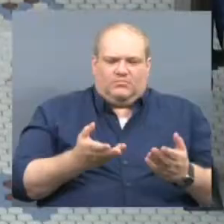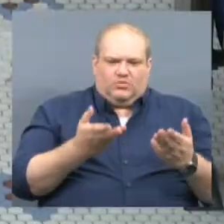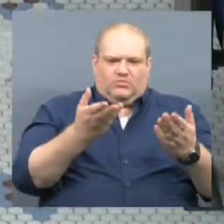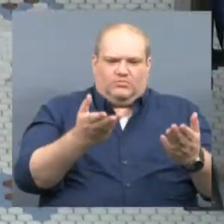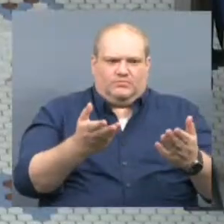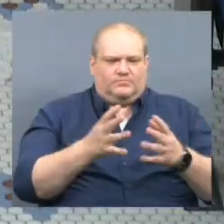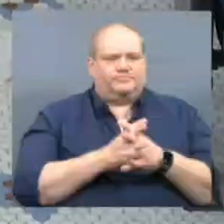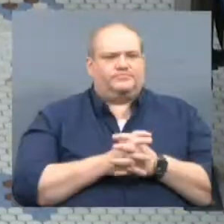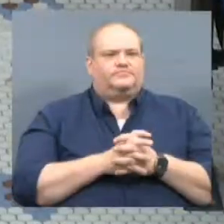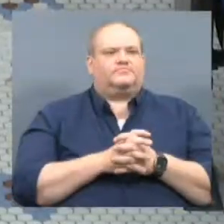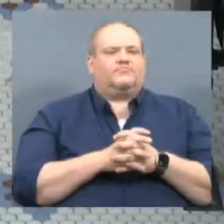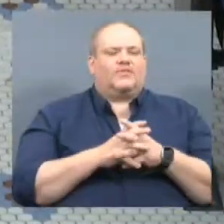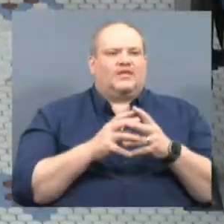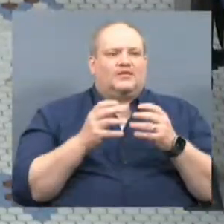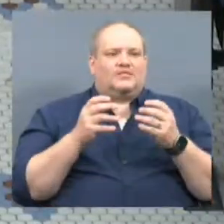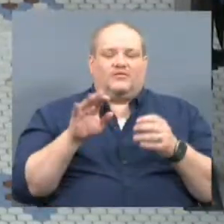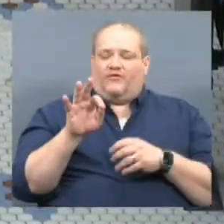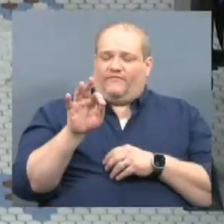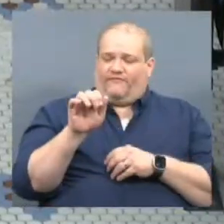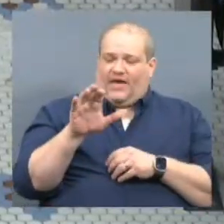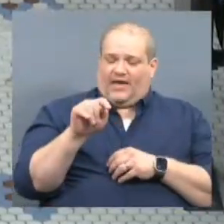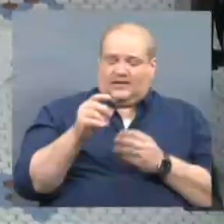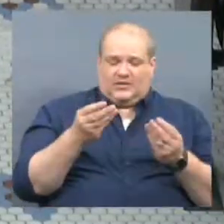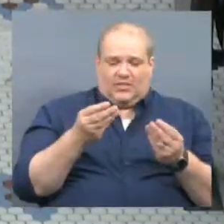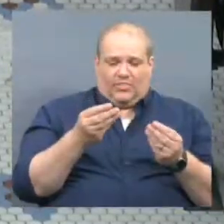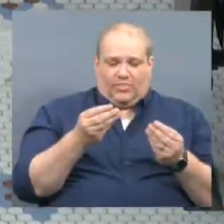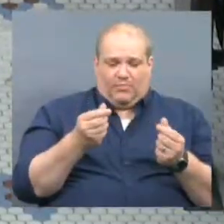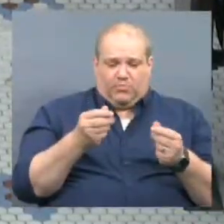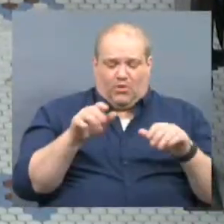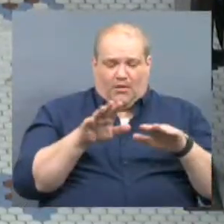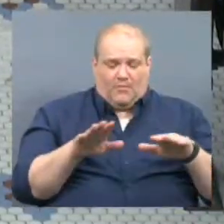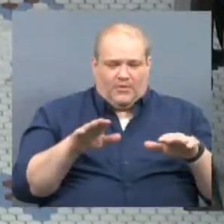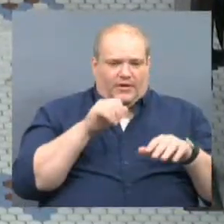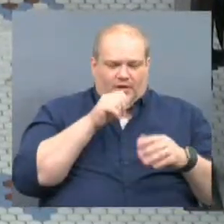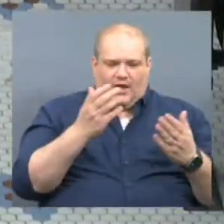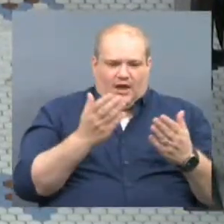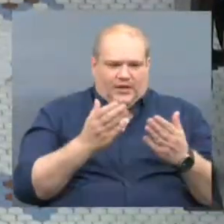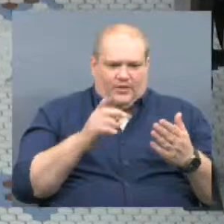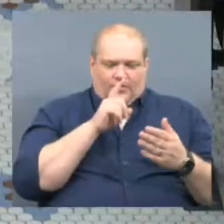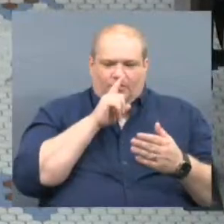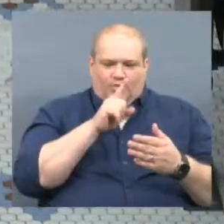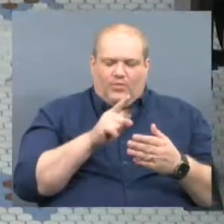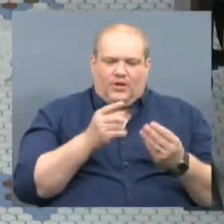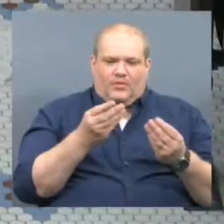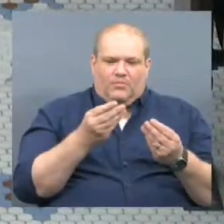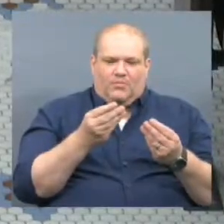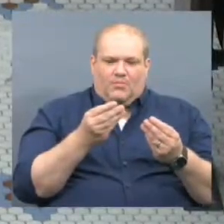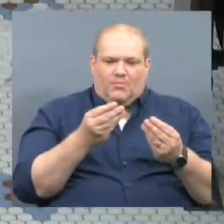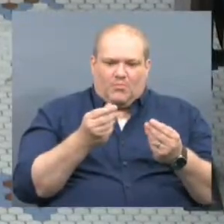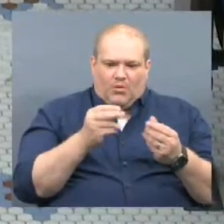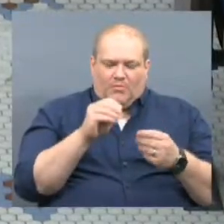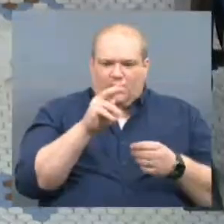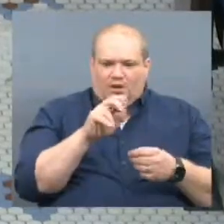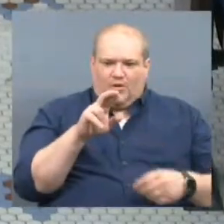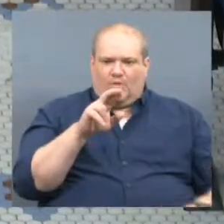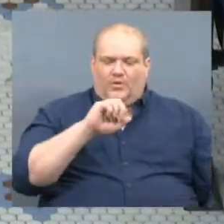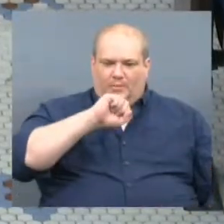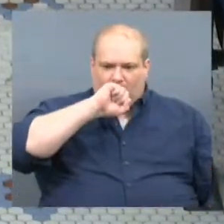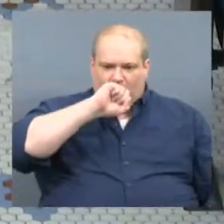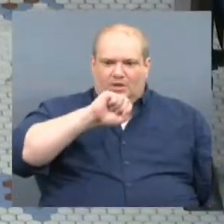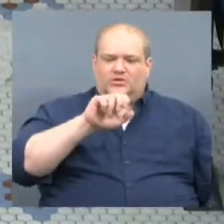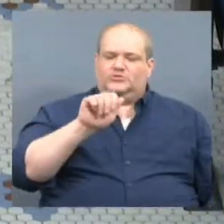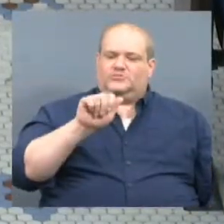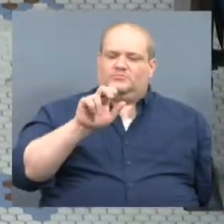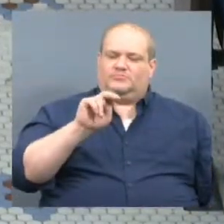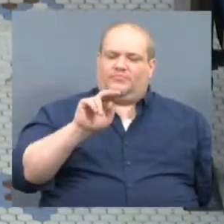I'm asking you. The fact is, the real property owner is not here. The real property owner is Bishop Anthony Taylor.